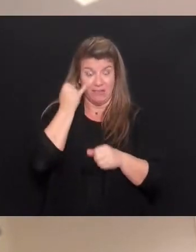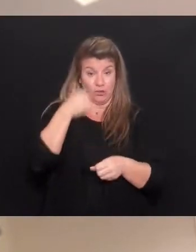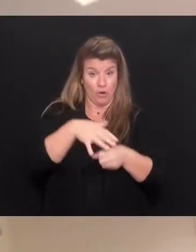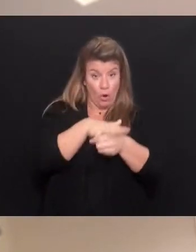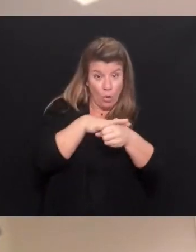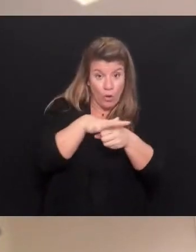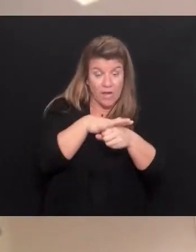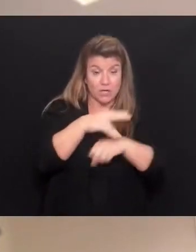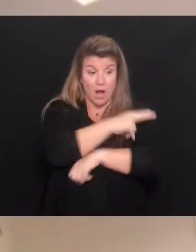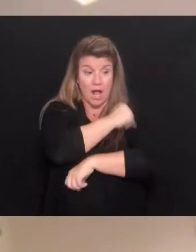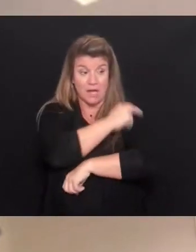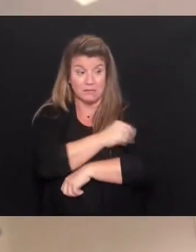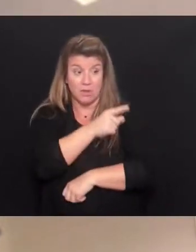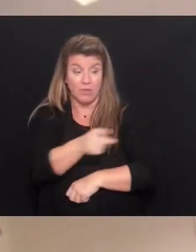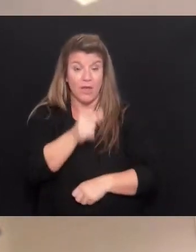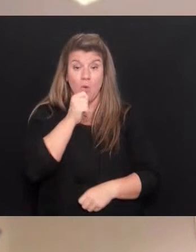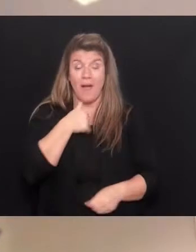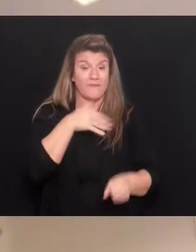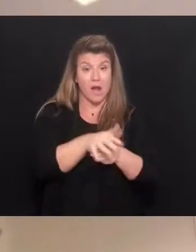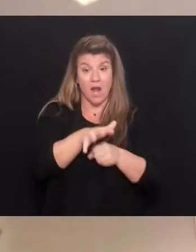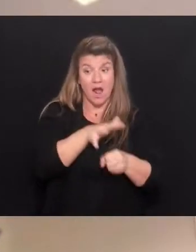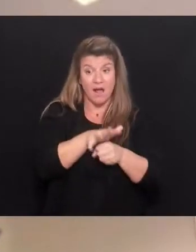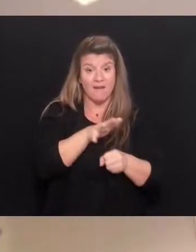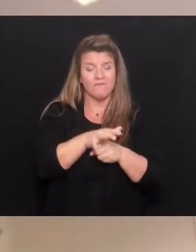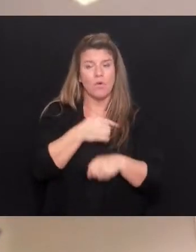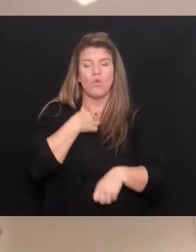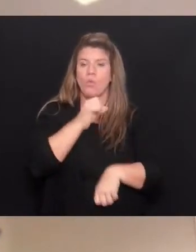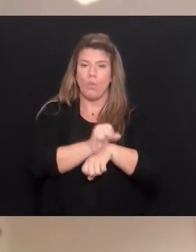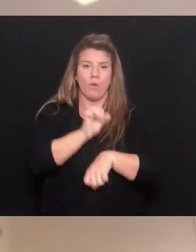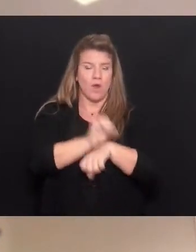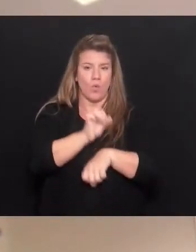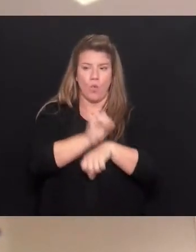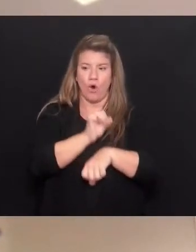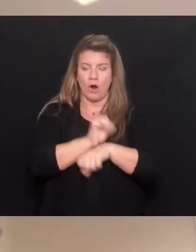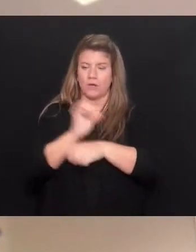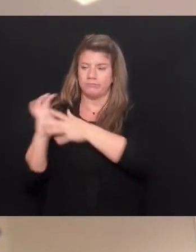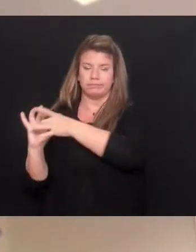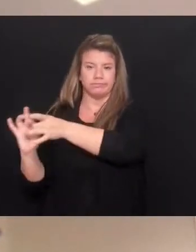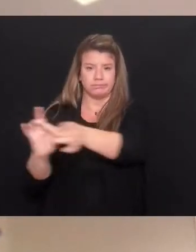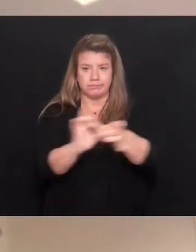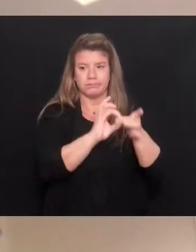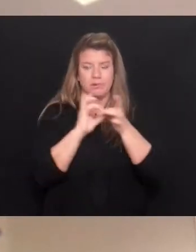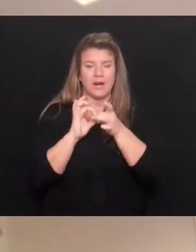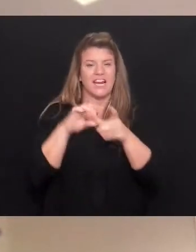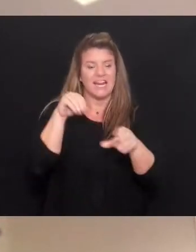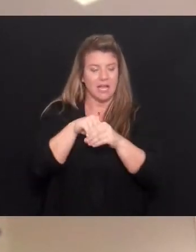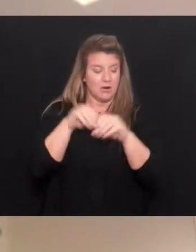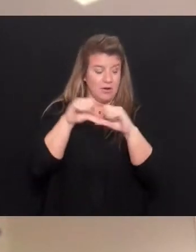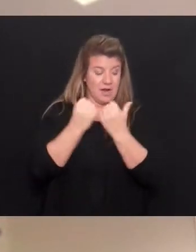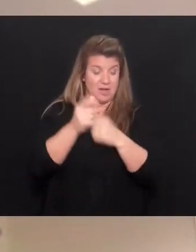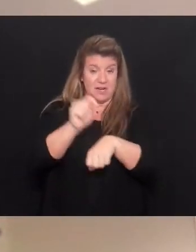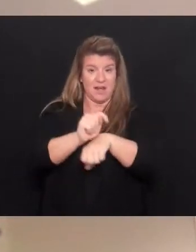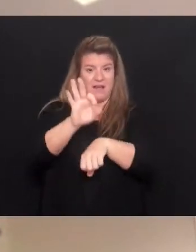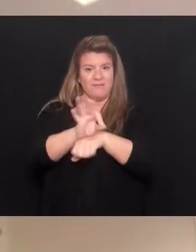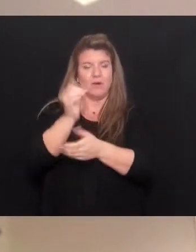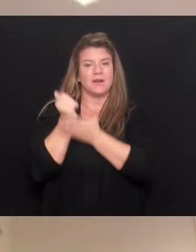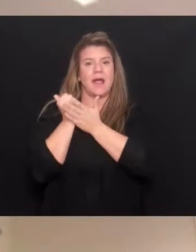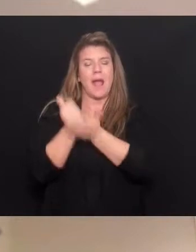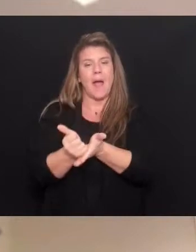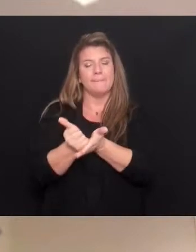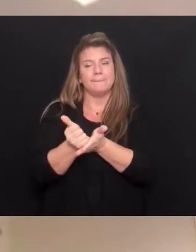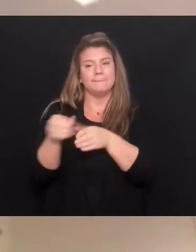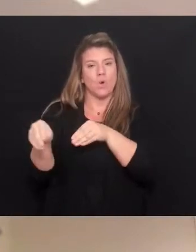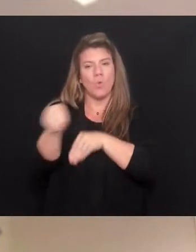that doesn't have enough doses, we work across Health Command and the Interagency Task Force to help move